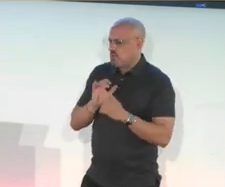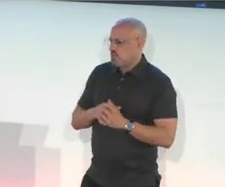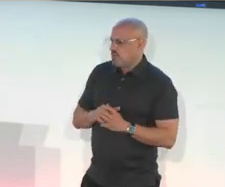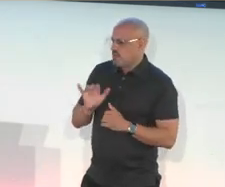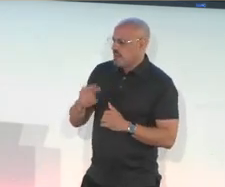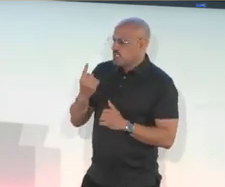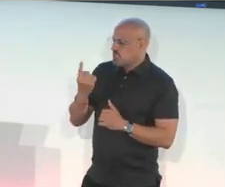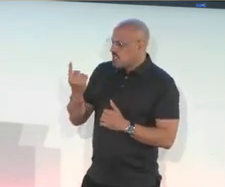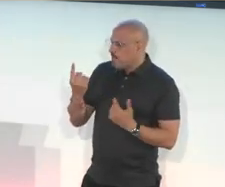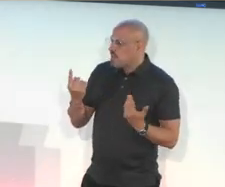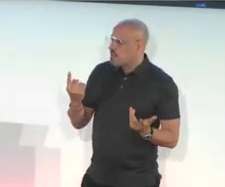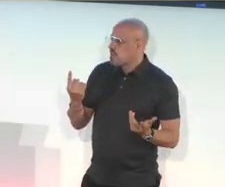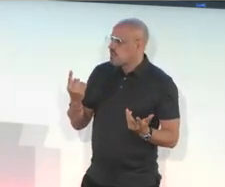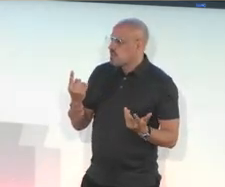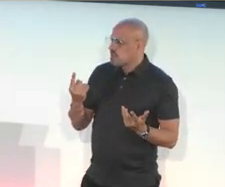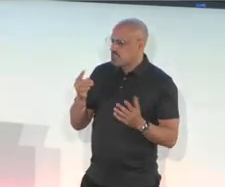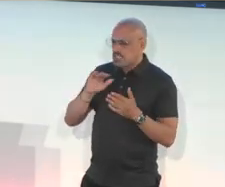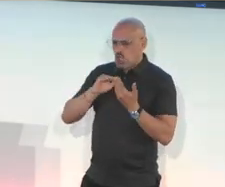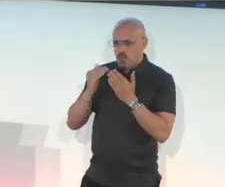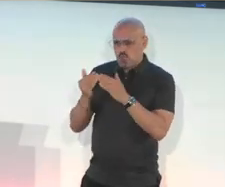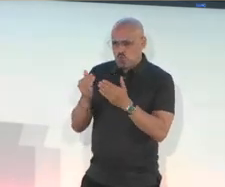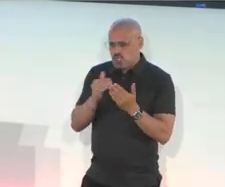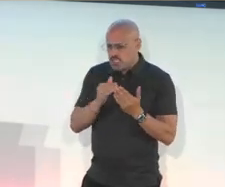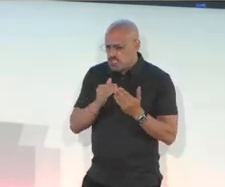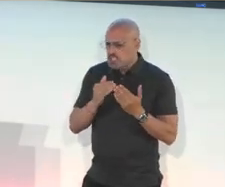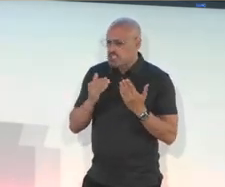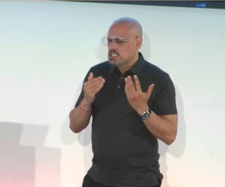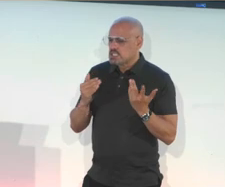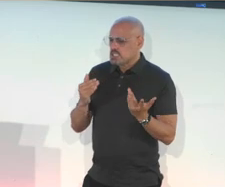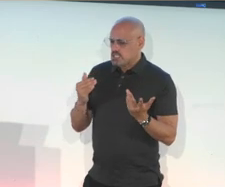that's something that the communities,